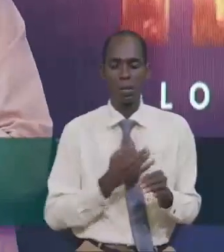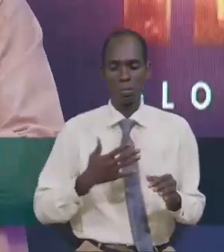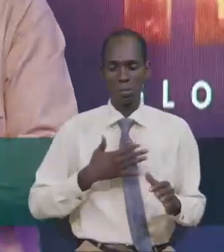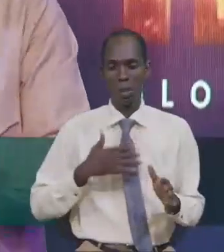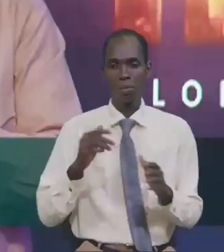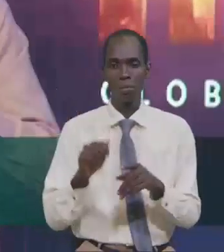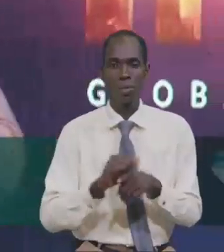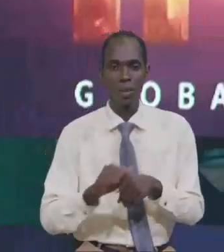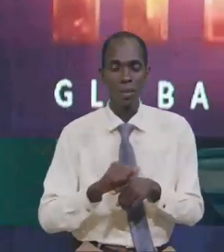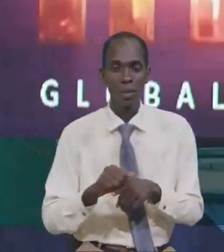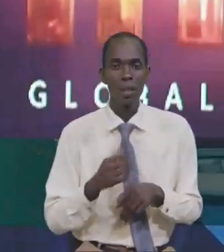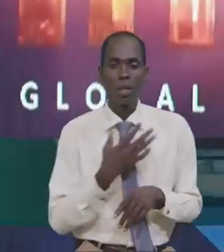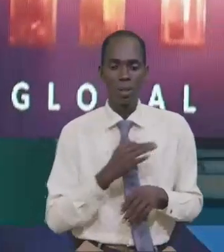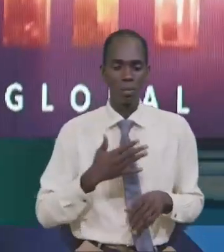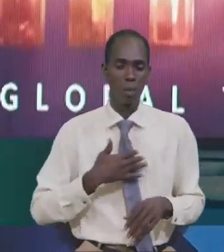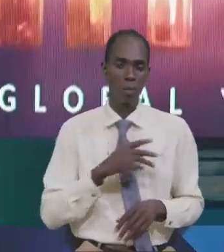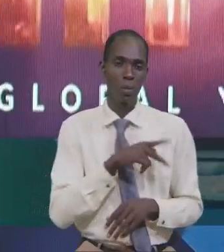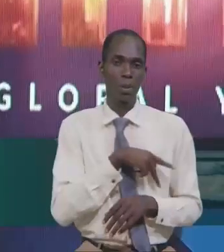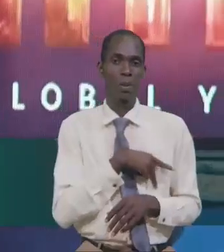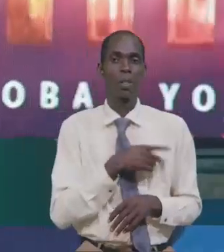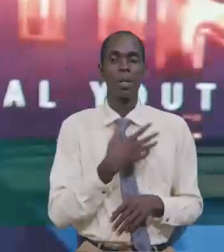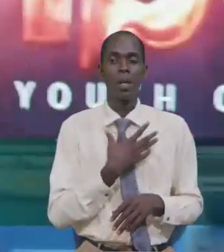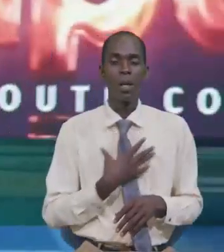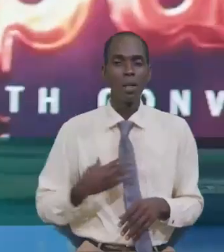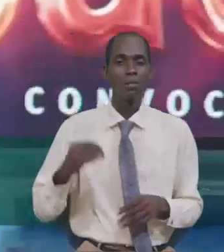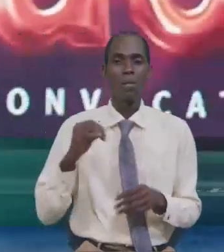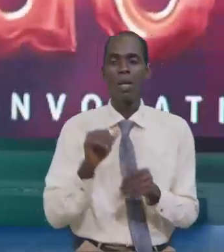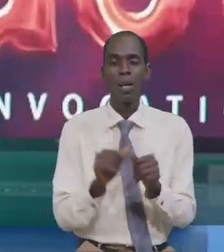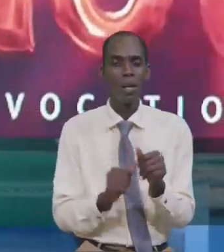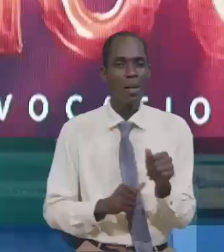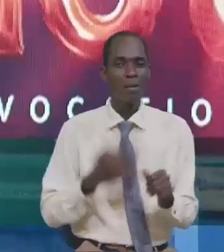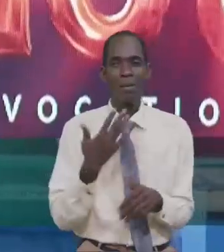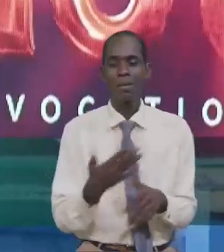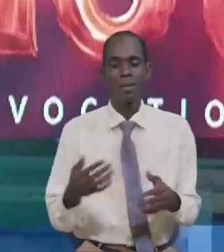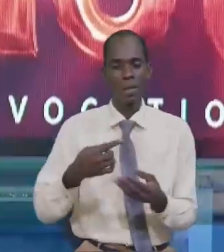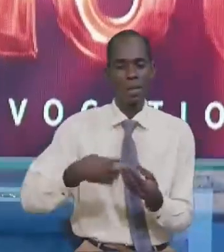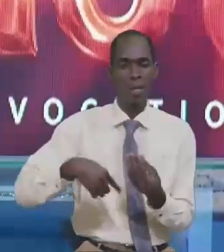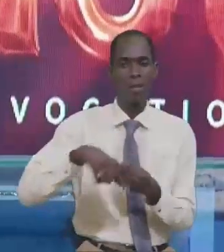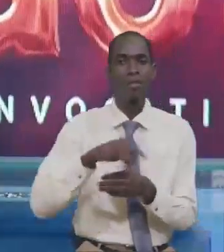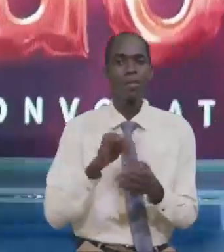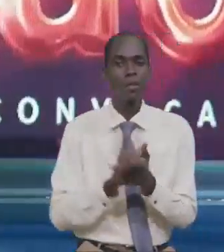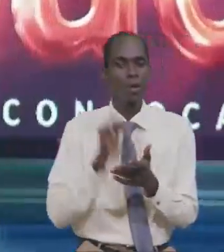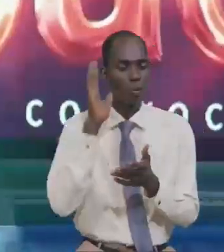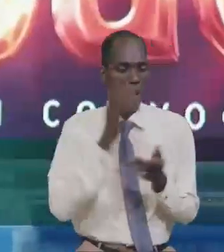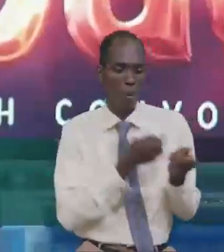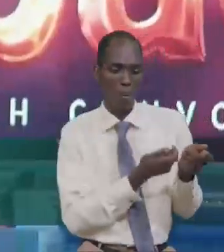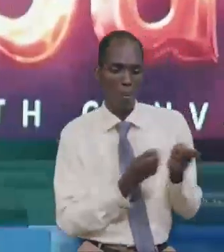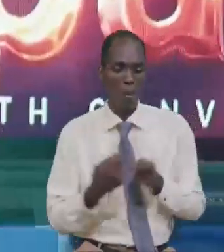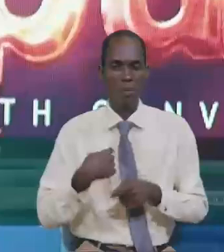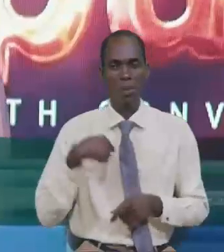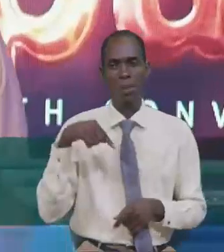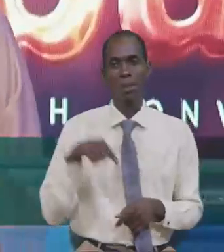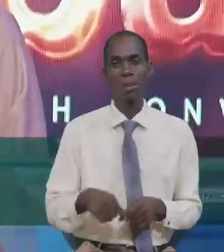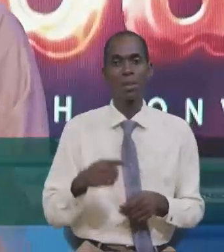me down. The process of mending. And then number six is the perseverance with